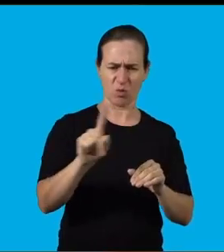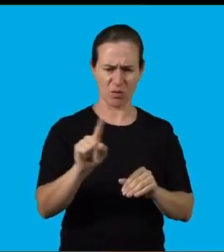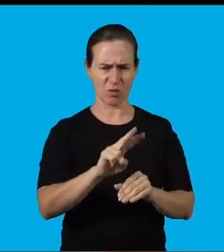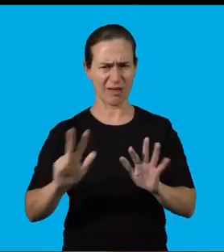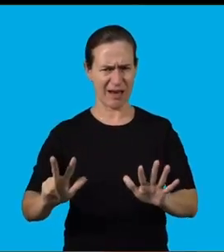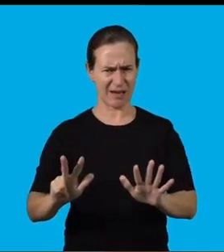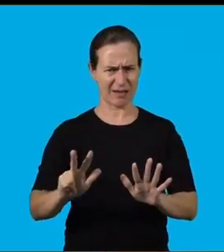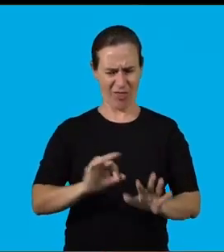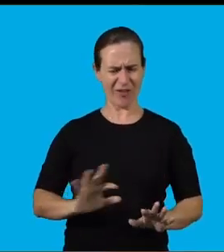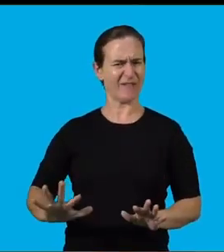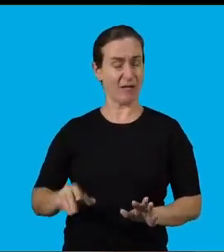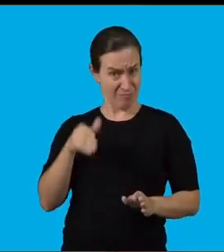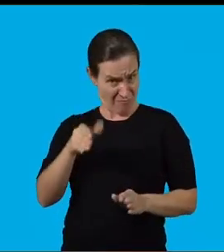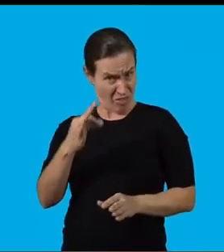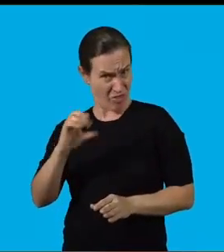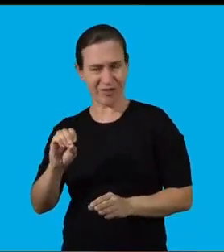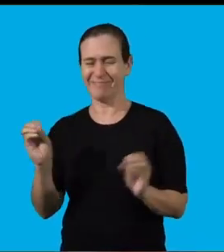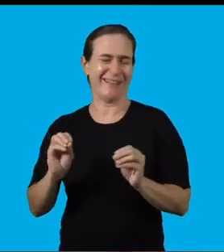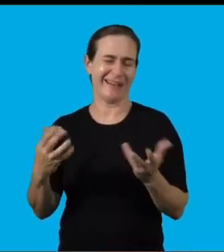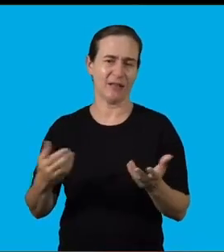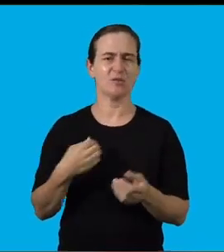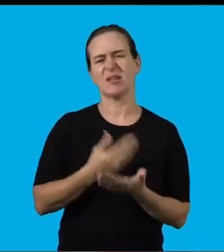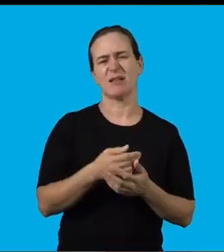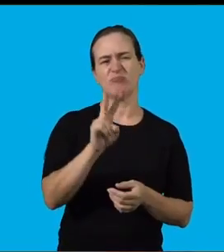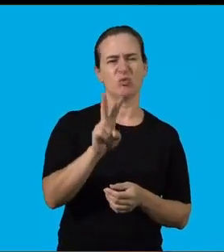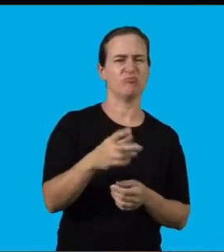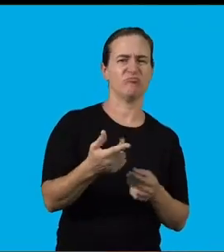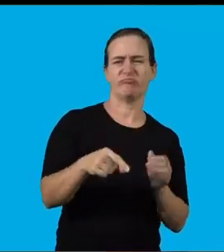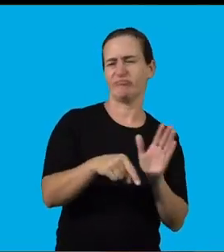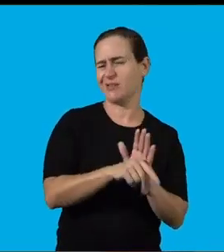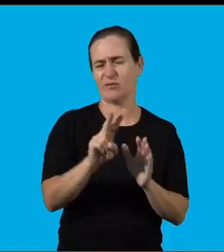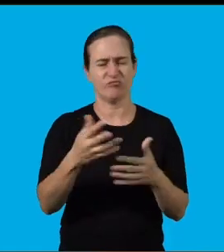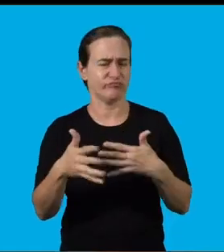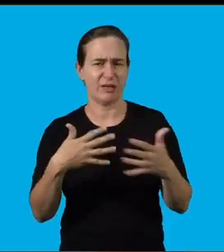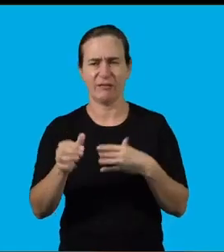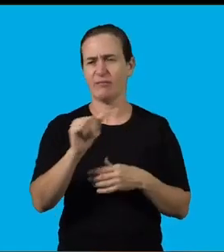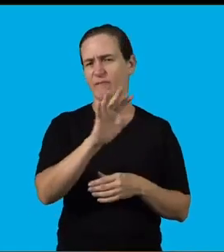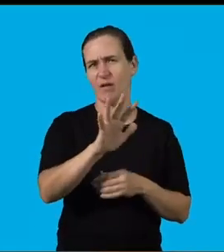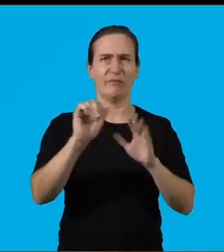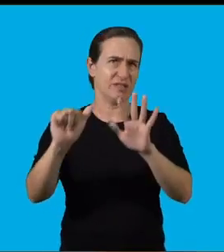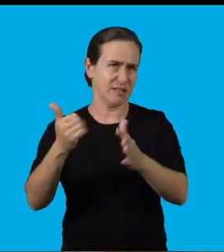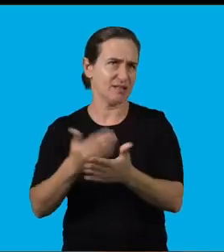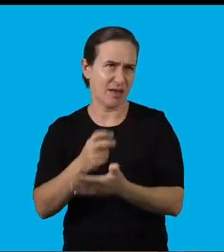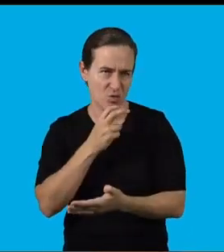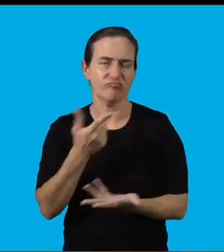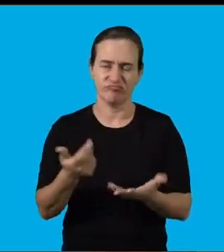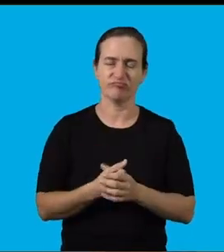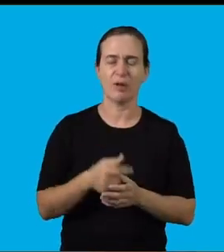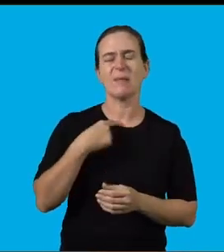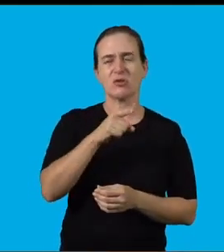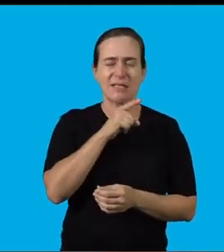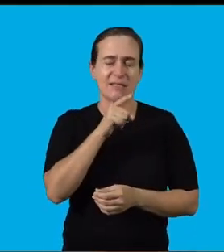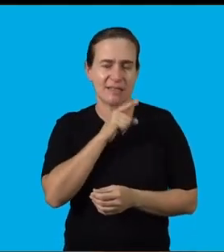into 30. I can try 2, minus 2, 1, negative 1, and any other factor of 35 and 6 and so on. How